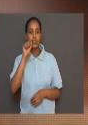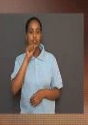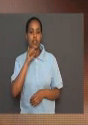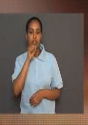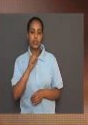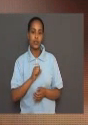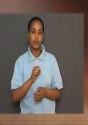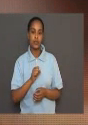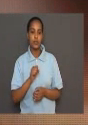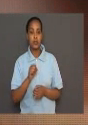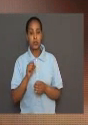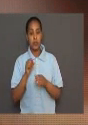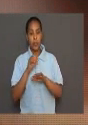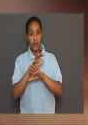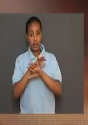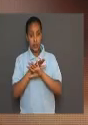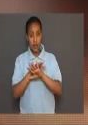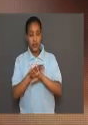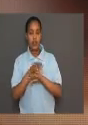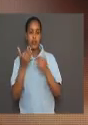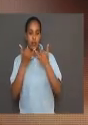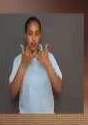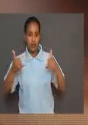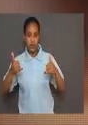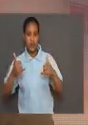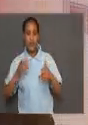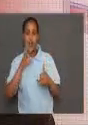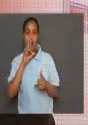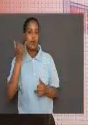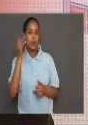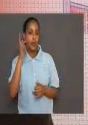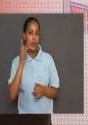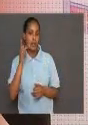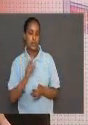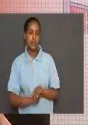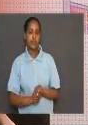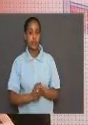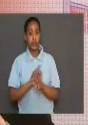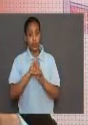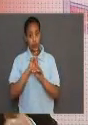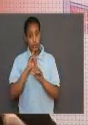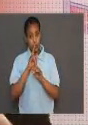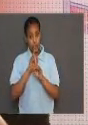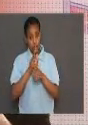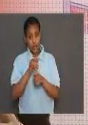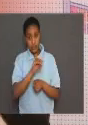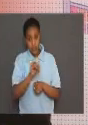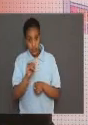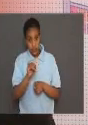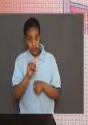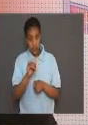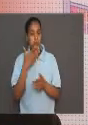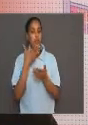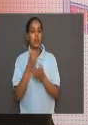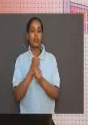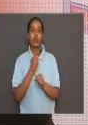starch. Even spider webs are polymers. If your answer was similar to these,